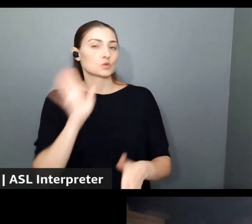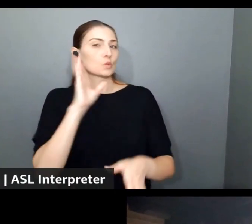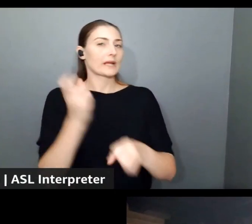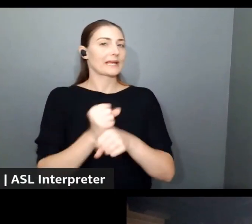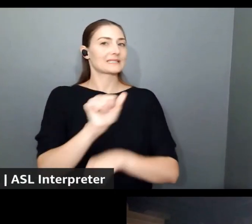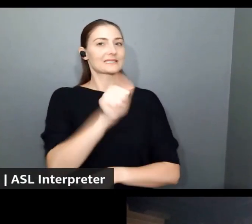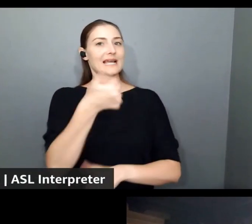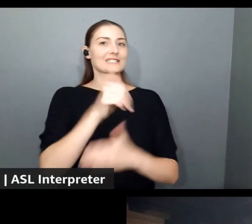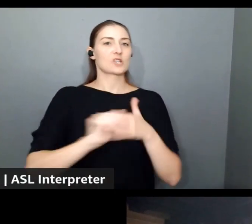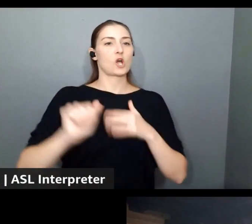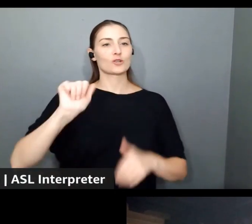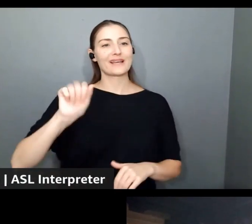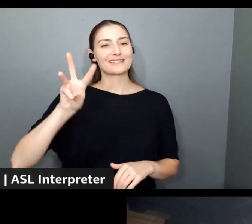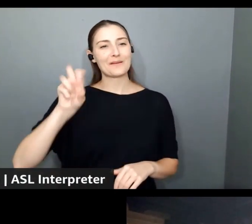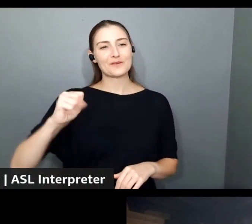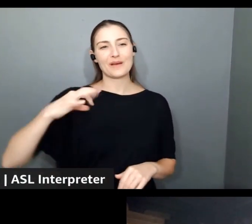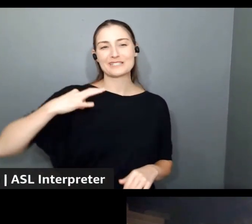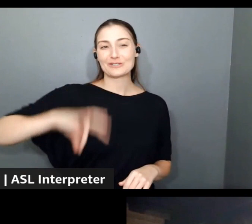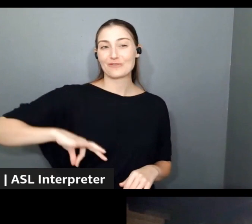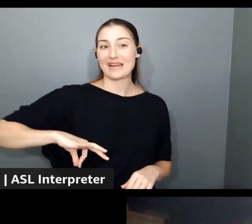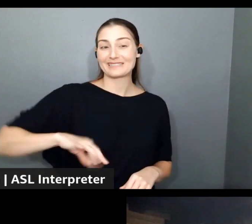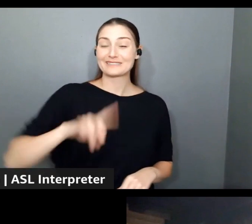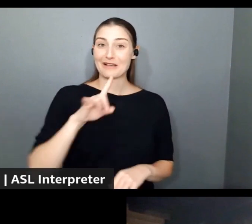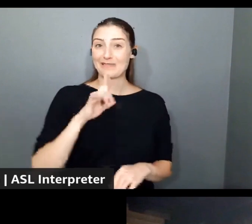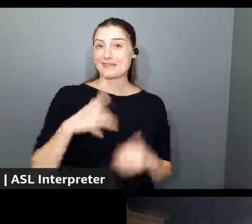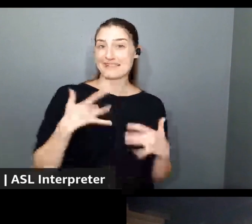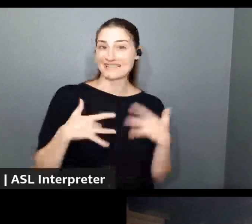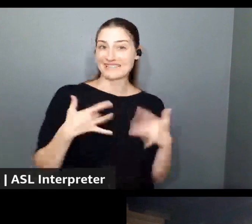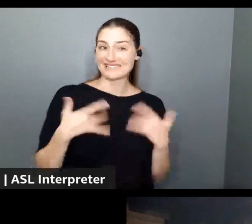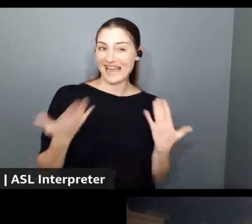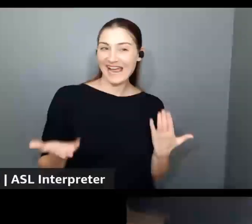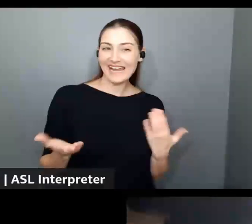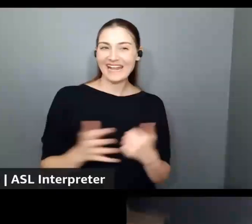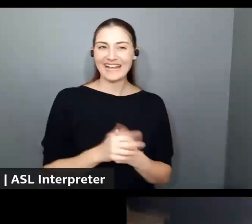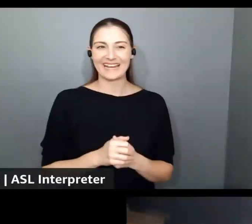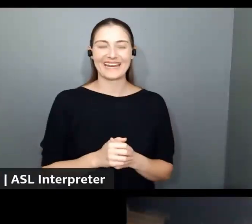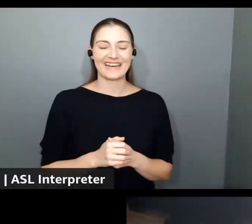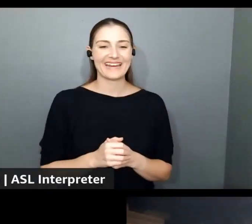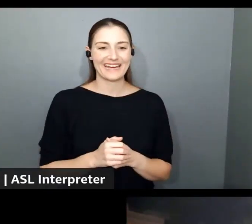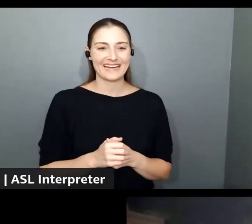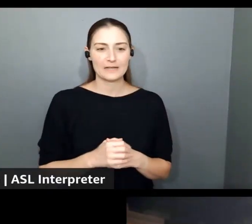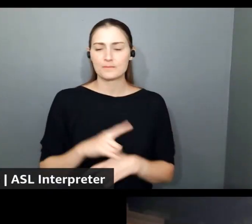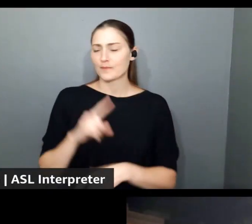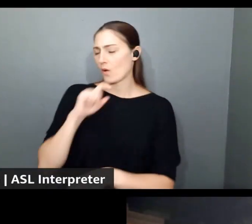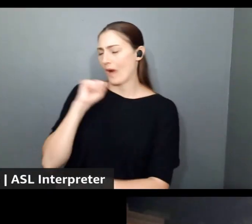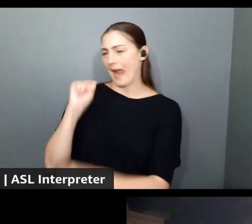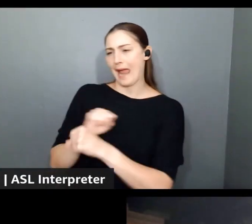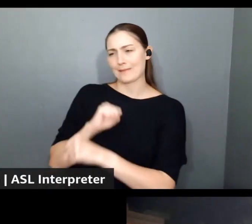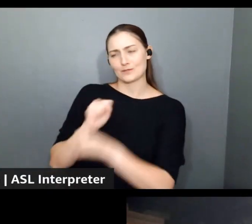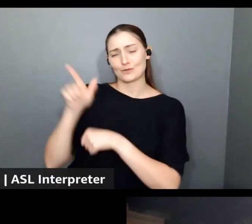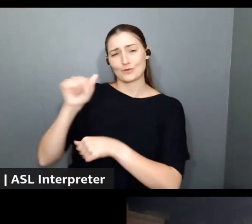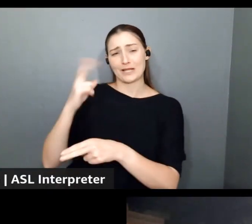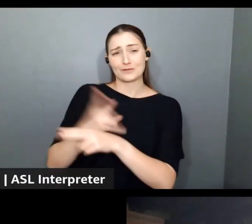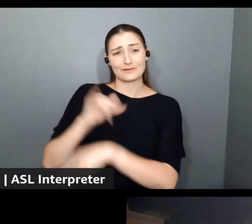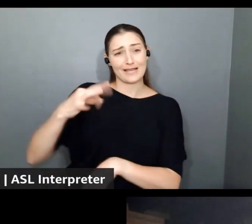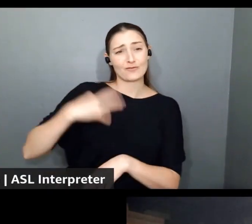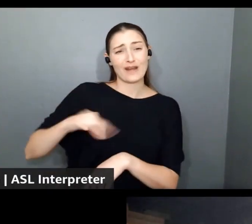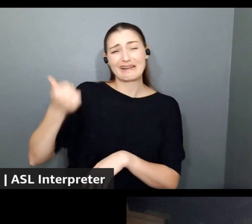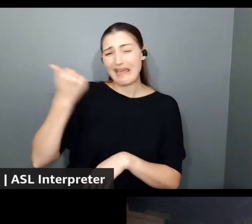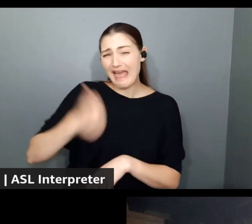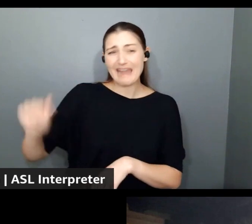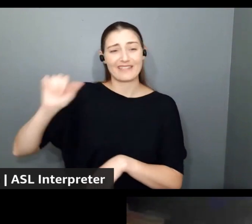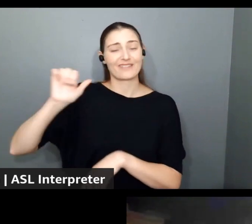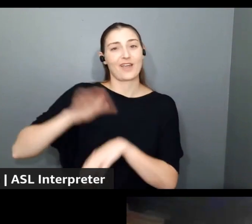credits. Pretty exciting. Absolutely. And you can use those credits on anything on AWS you want. So, that's